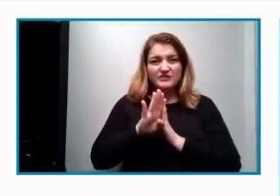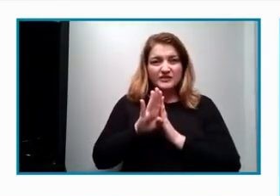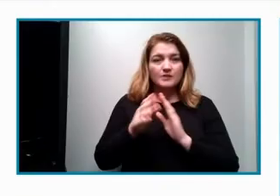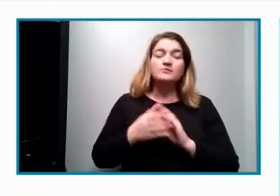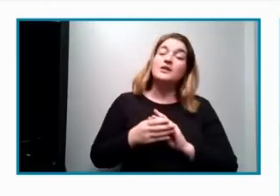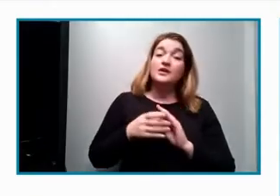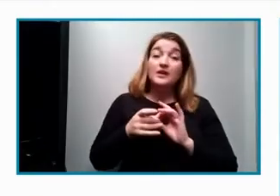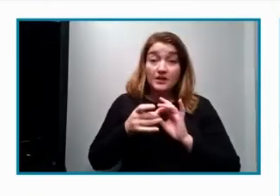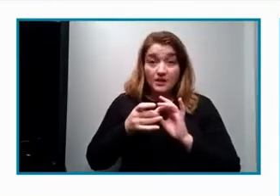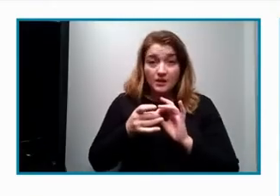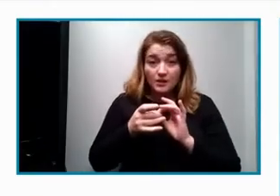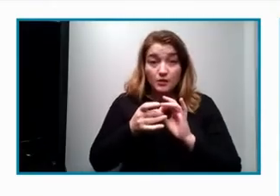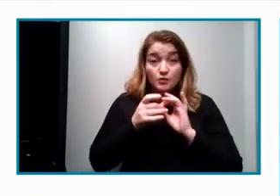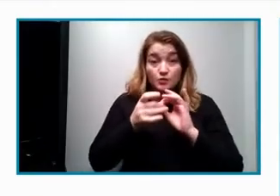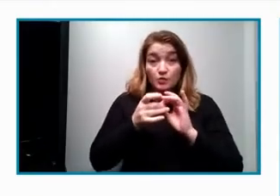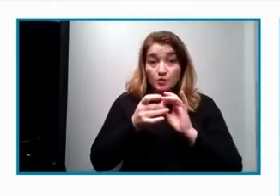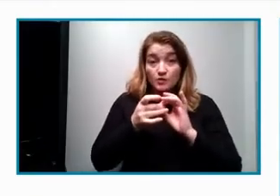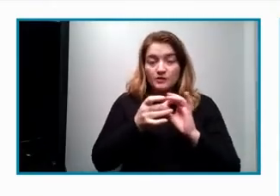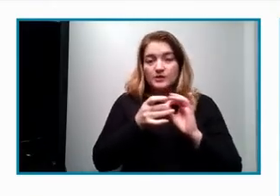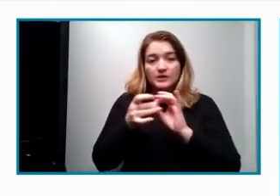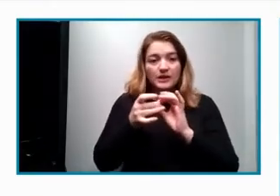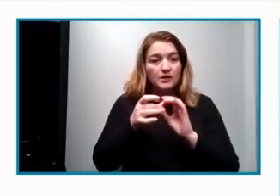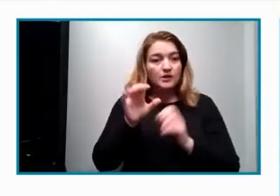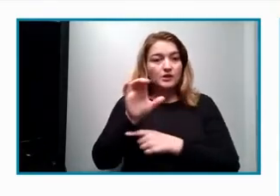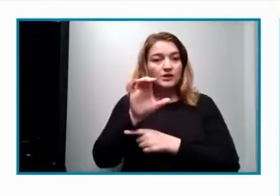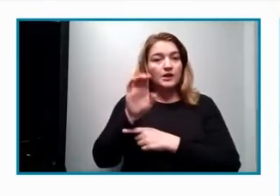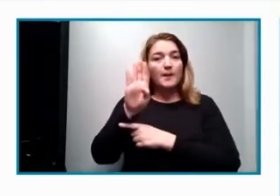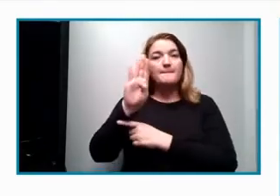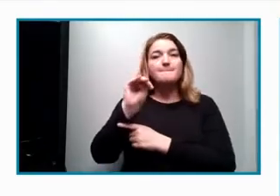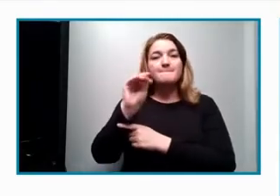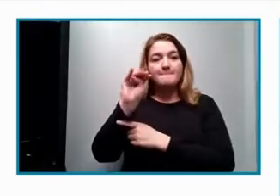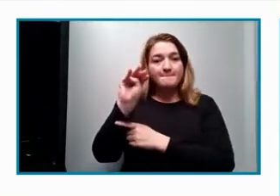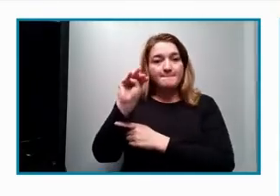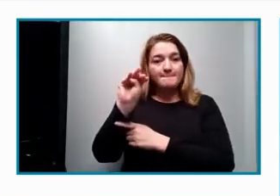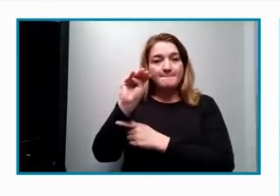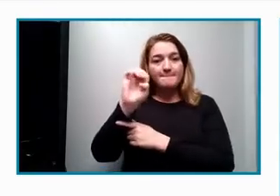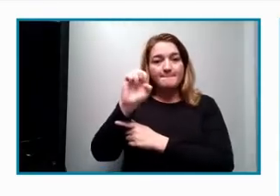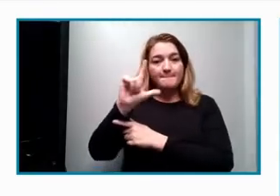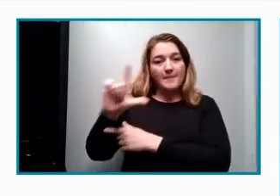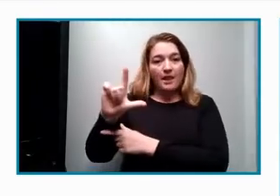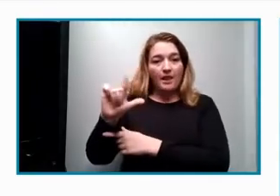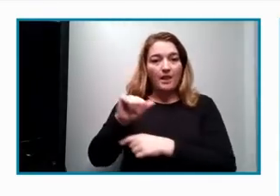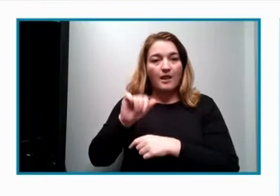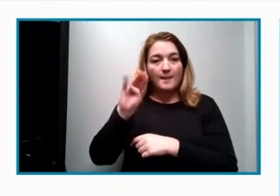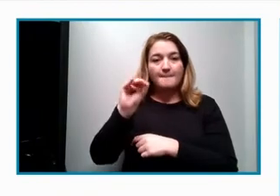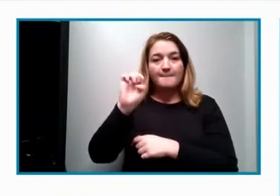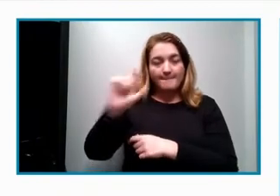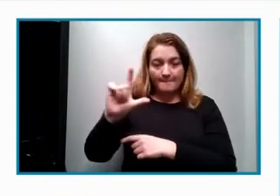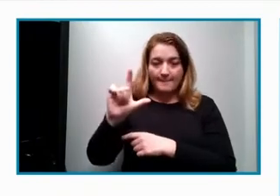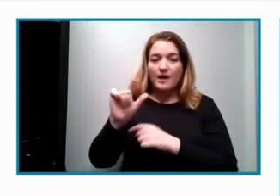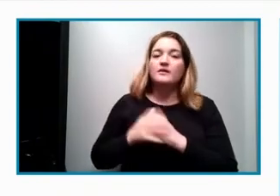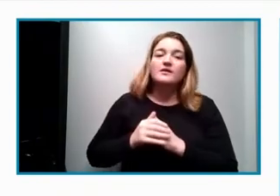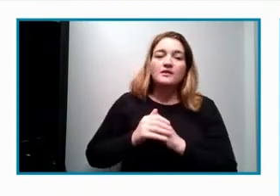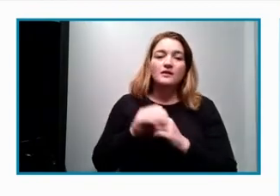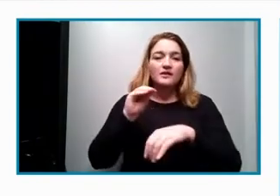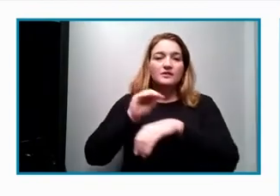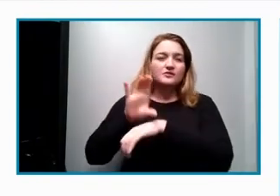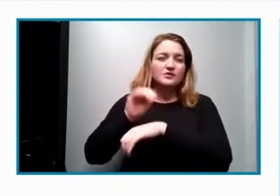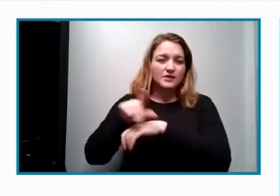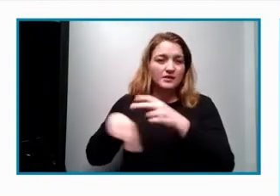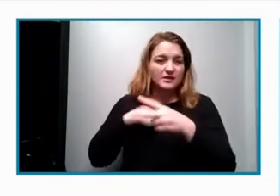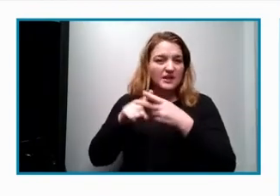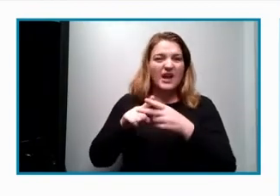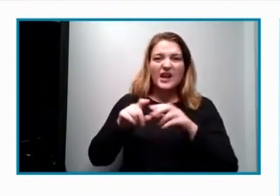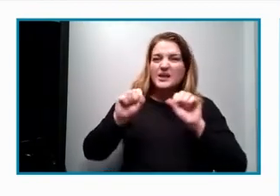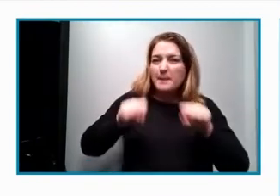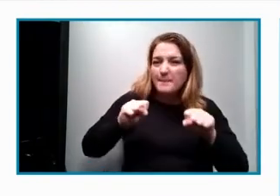consultations, with 12 of the Community Connections projects from Creative Forces to support capacity building in MEL. So we've spent a lot